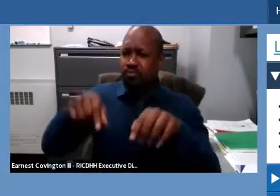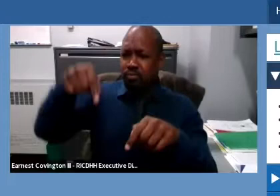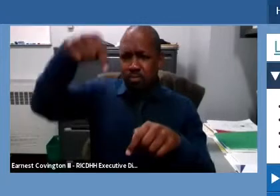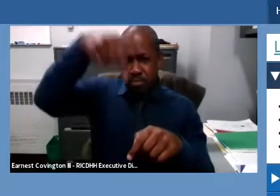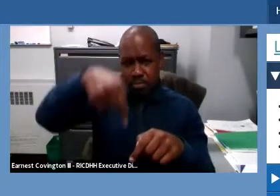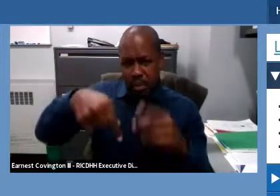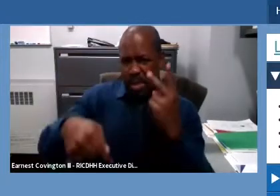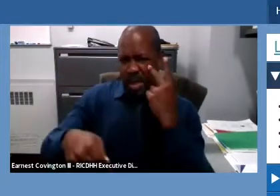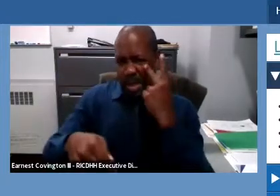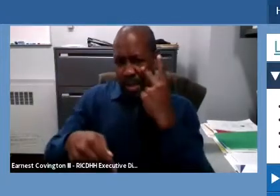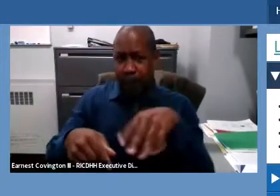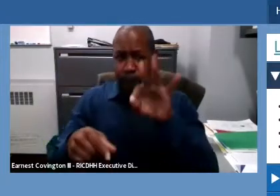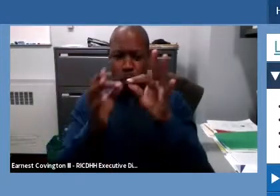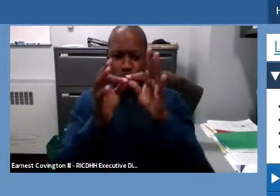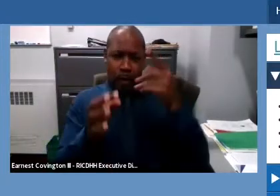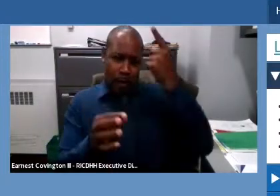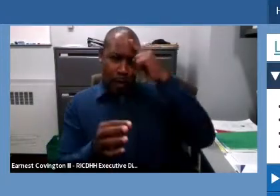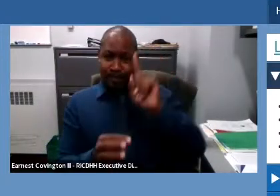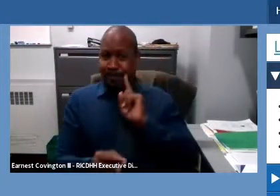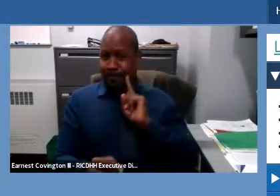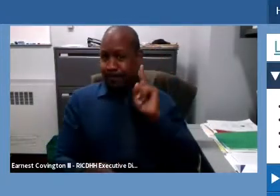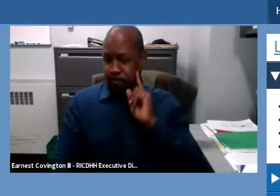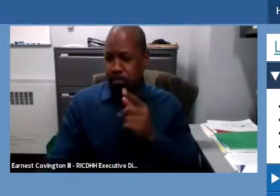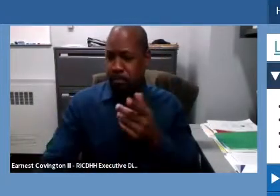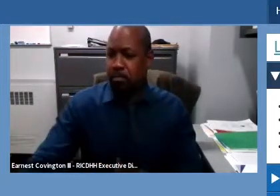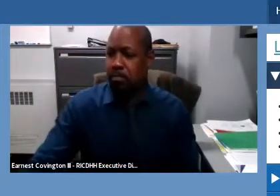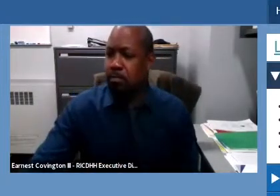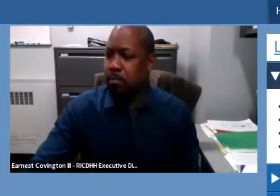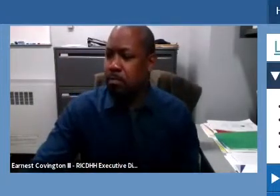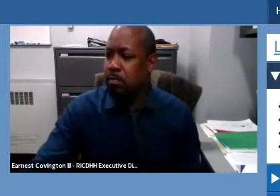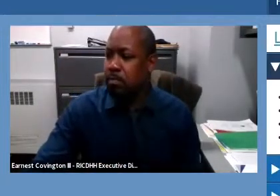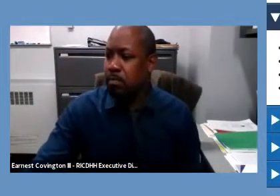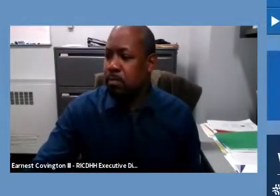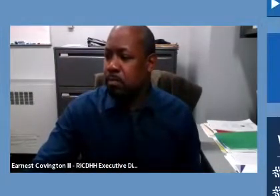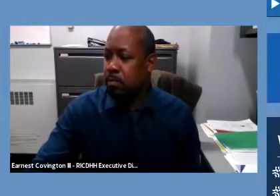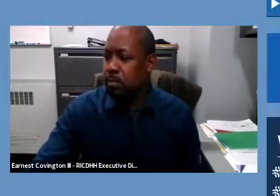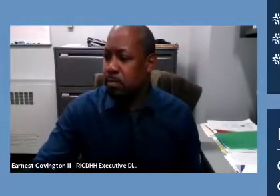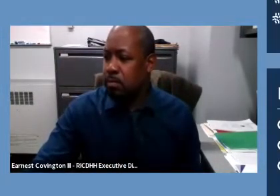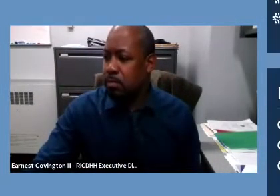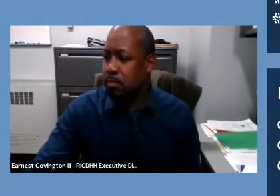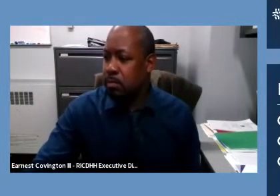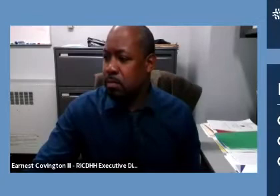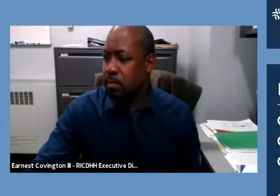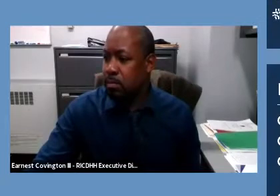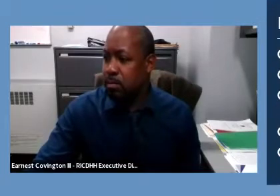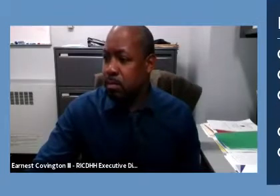interpreters for the deaf. So you would scroll down and look for interpreters for the deaf.